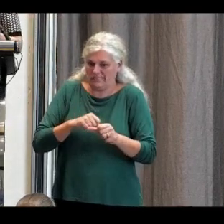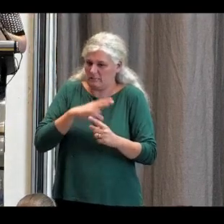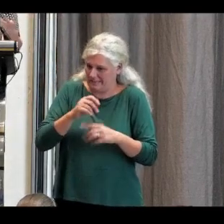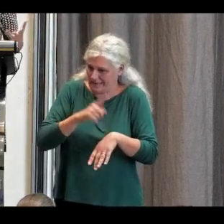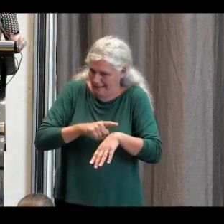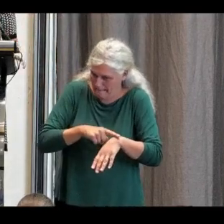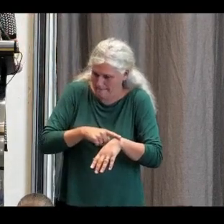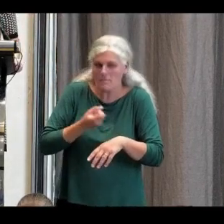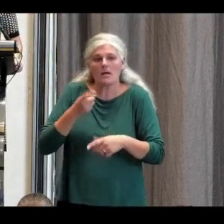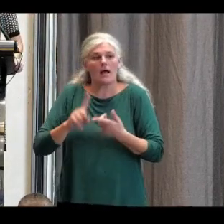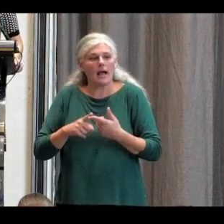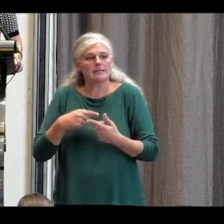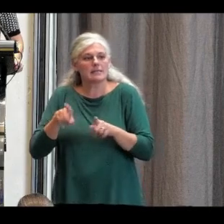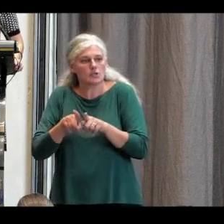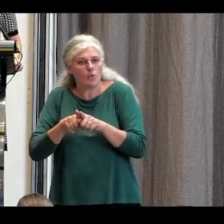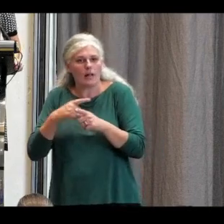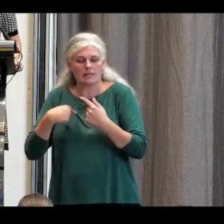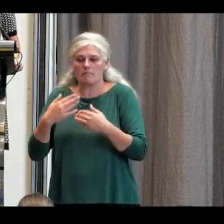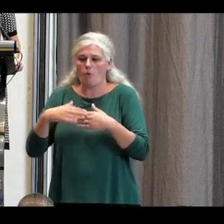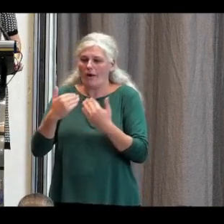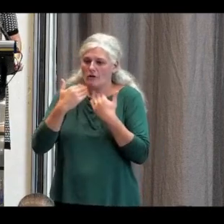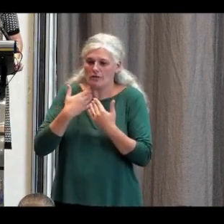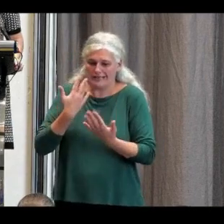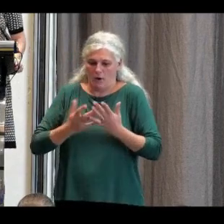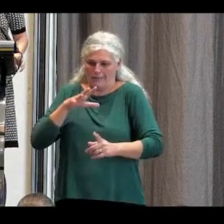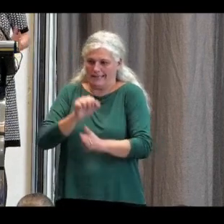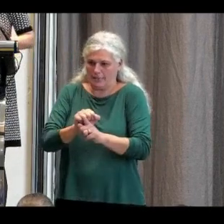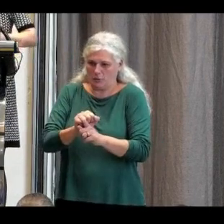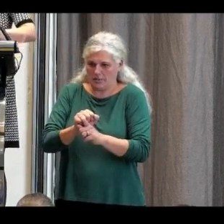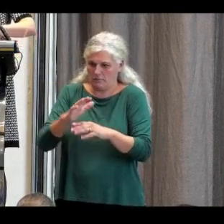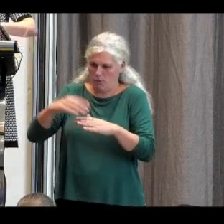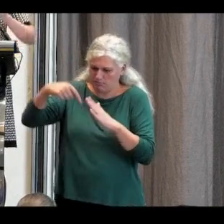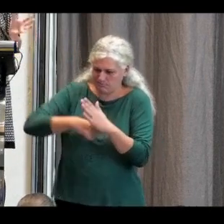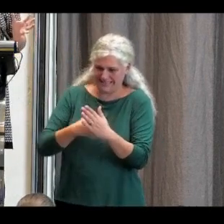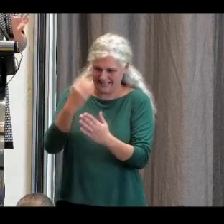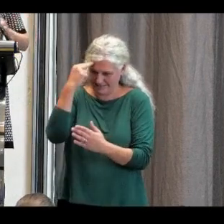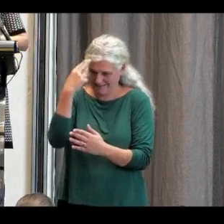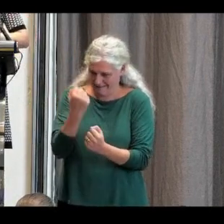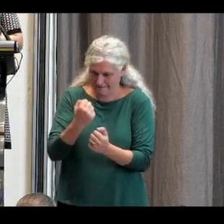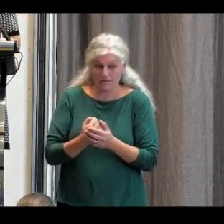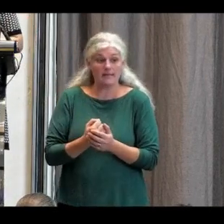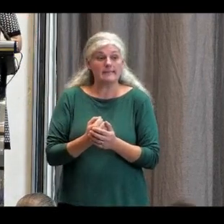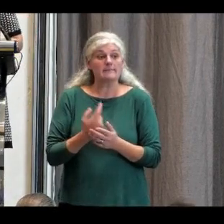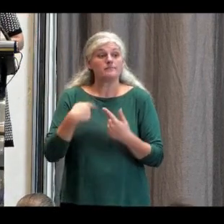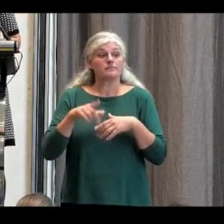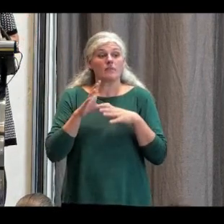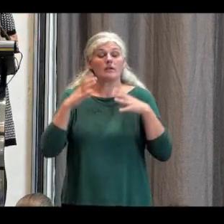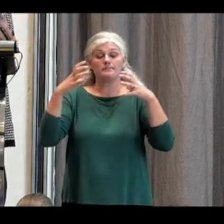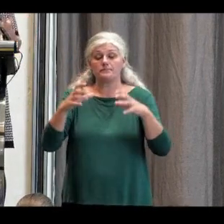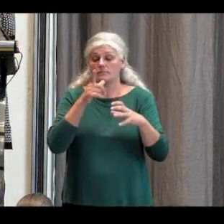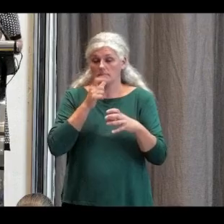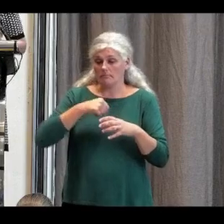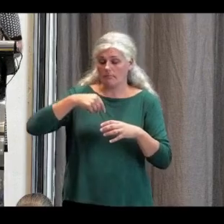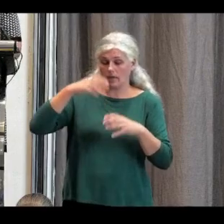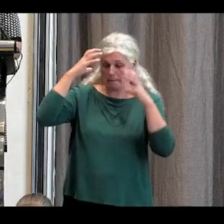or also informing as regards diagnosis. So moving now to our brain master clock. I told you